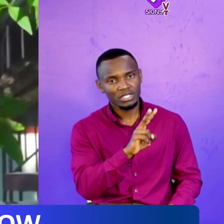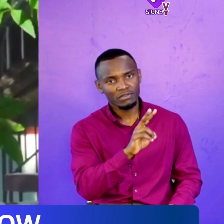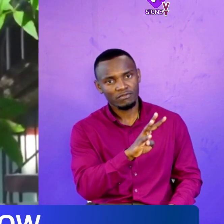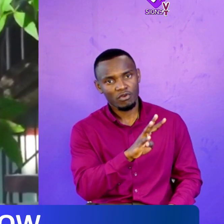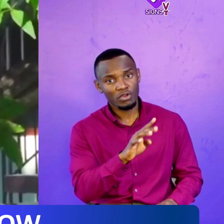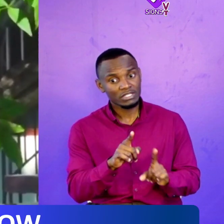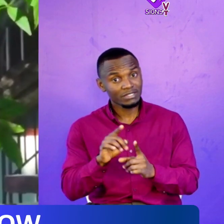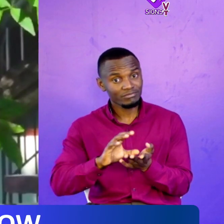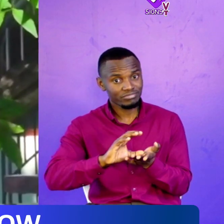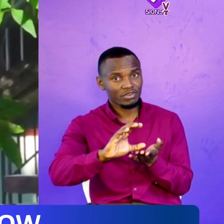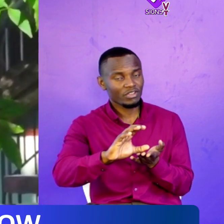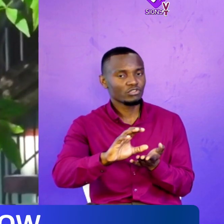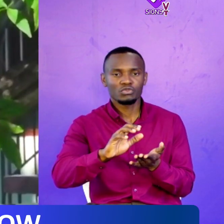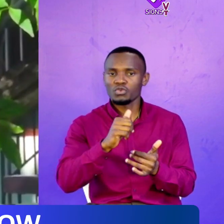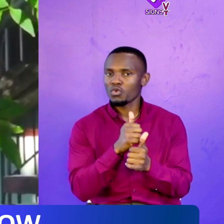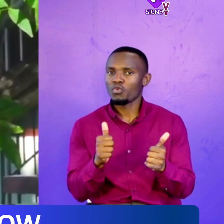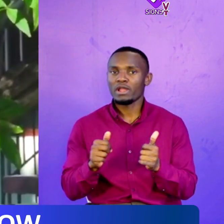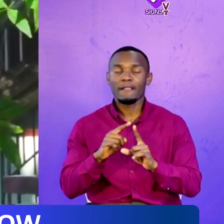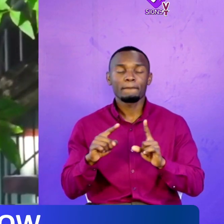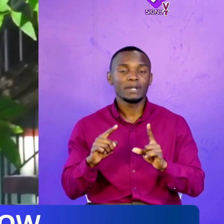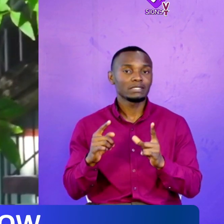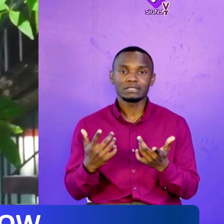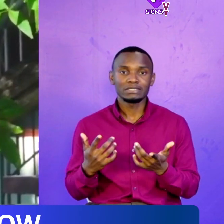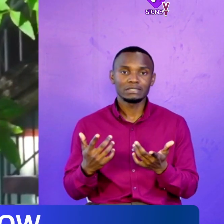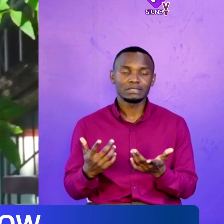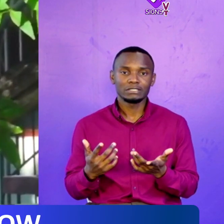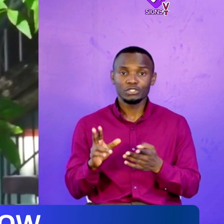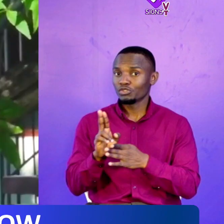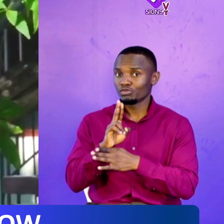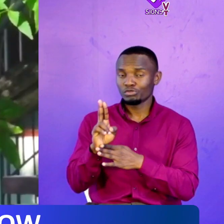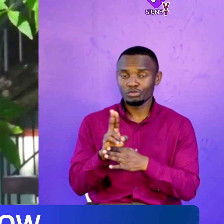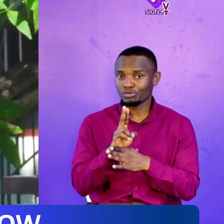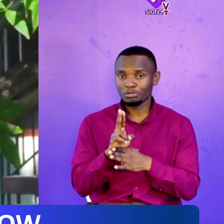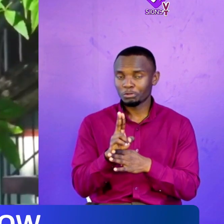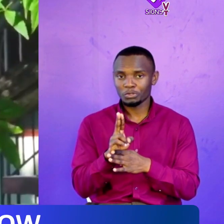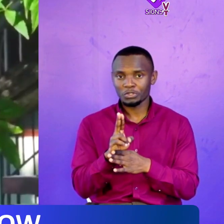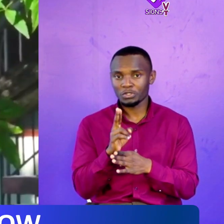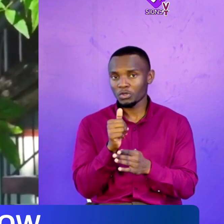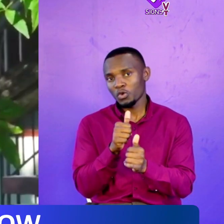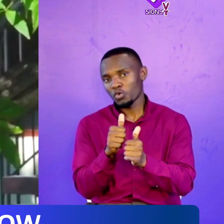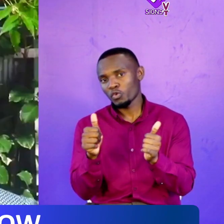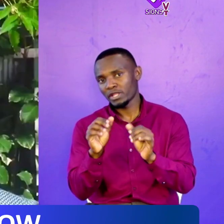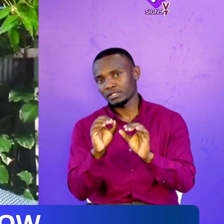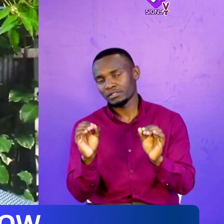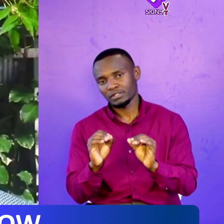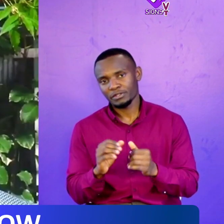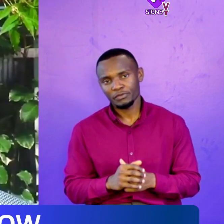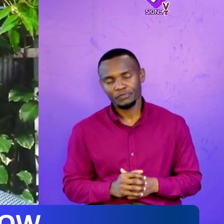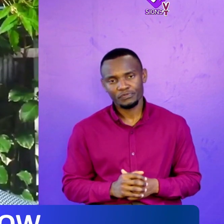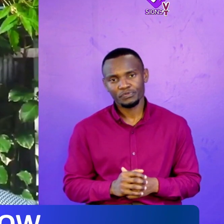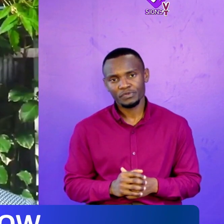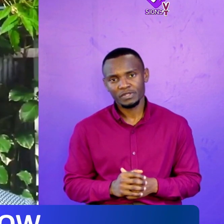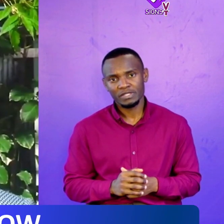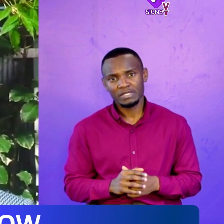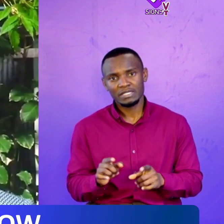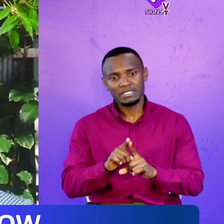but when you look at the deliverables, they were not commensurate to the funds that had been disbursed. These funds have to